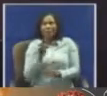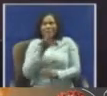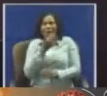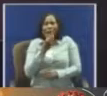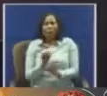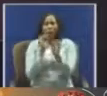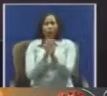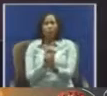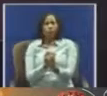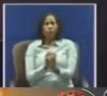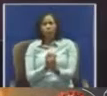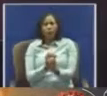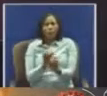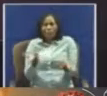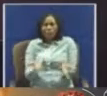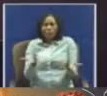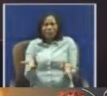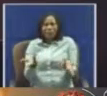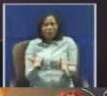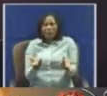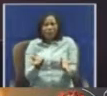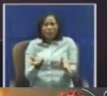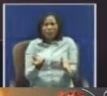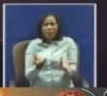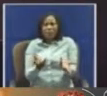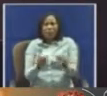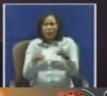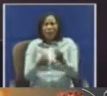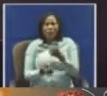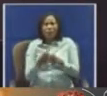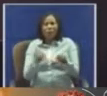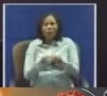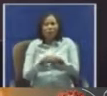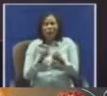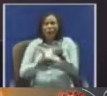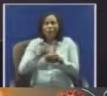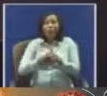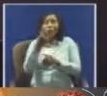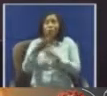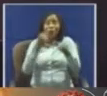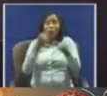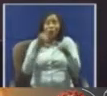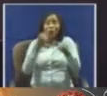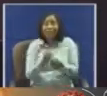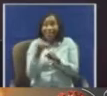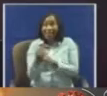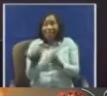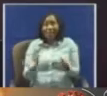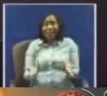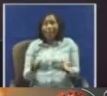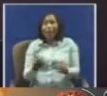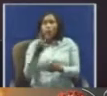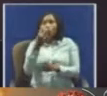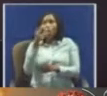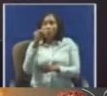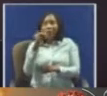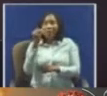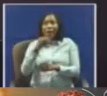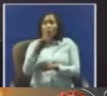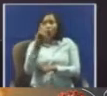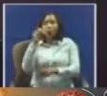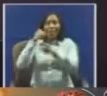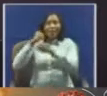whatsoever, and it cannot be so. It cannot be after 2 years almost, 2 years. And it was 2 years ago to